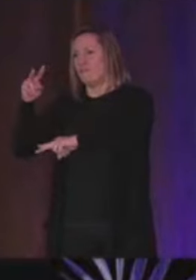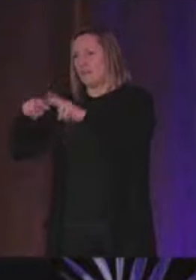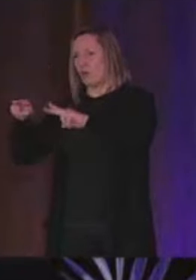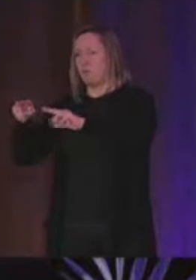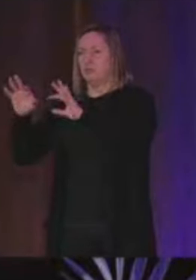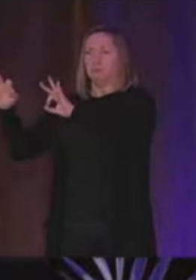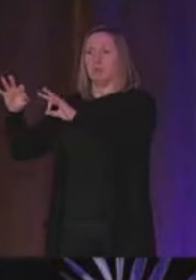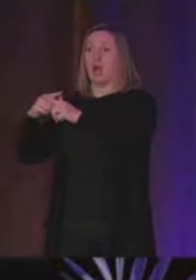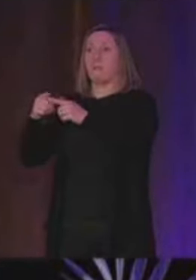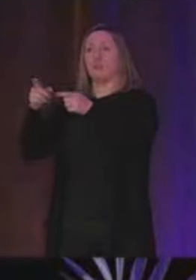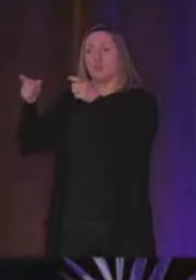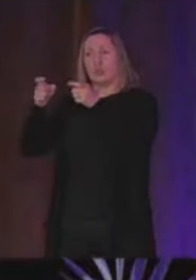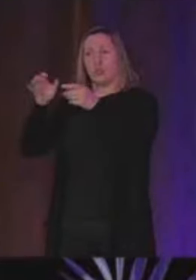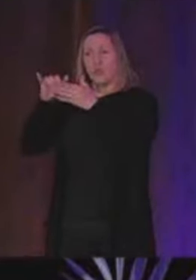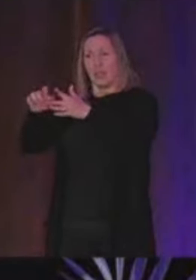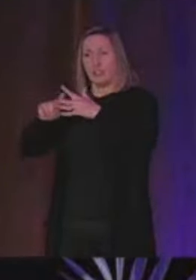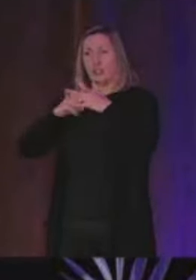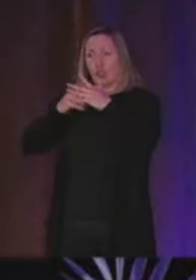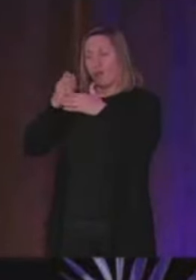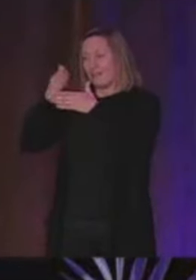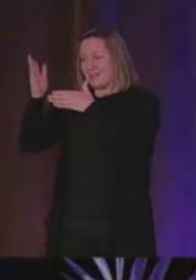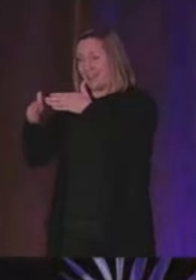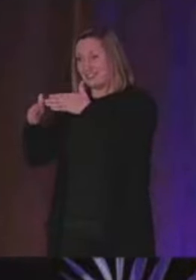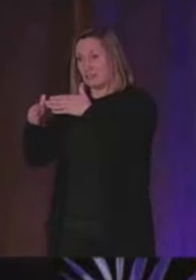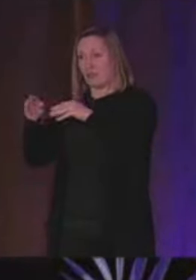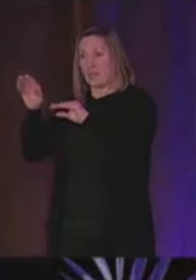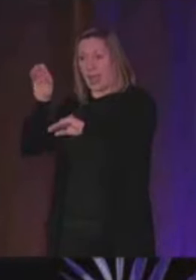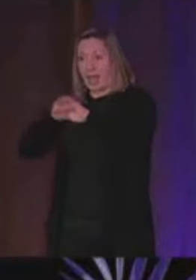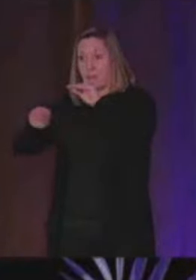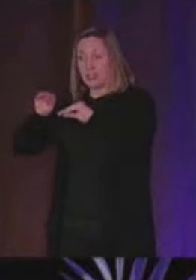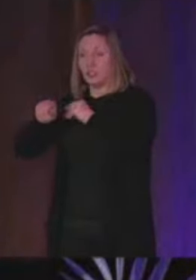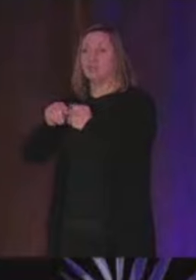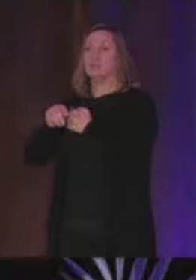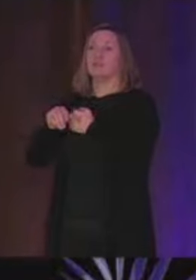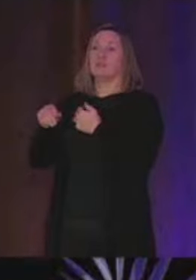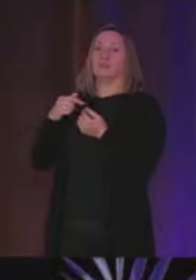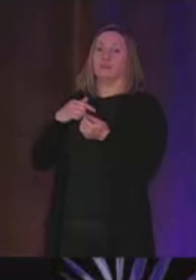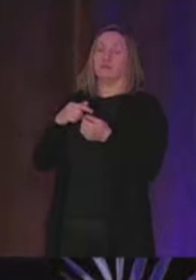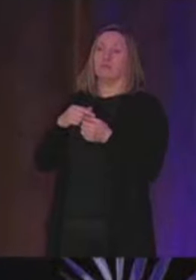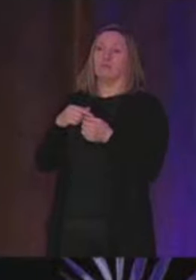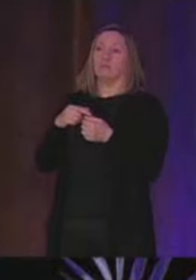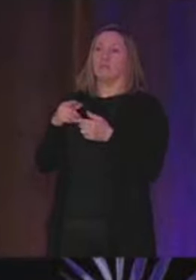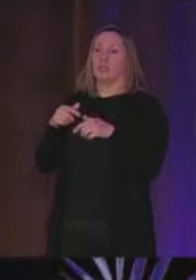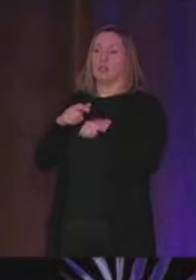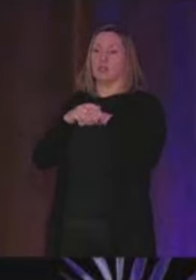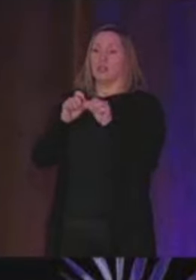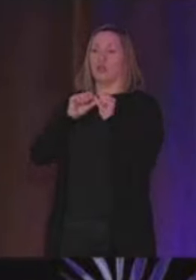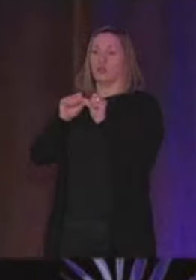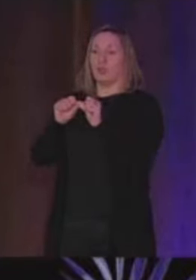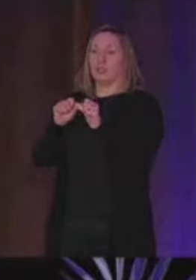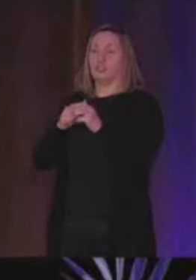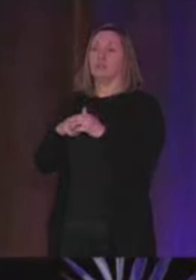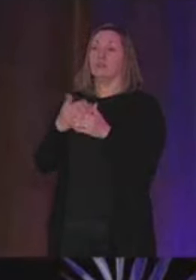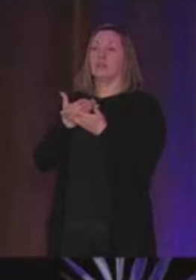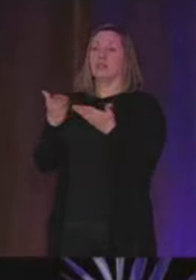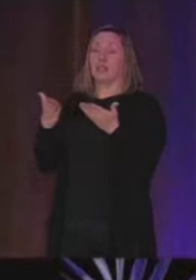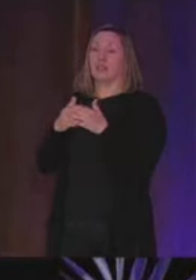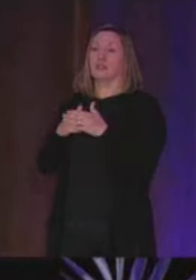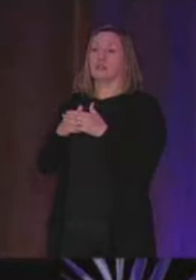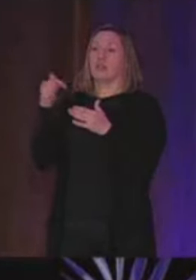Except to control the start and end of these animations, the twins accept a duration parameter. The thing is,